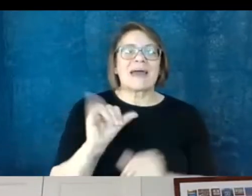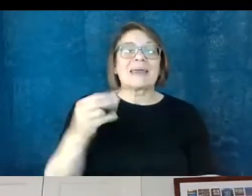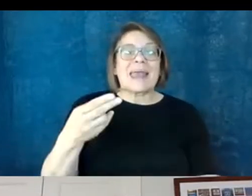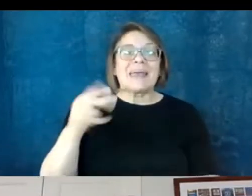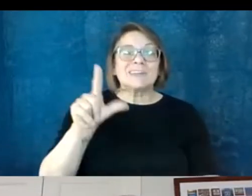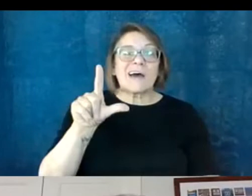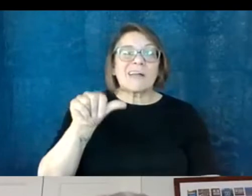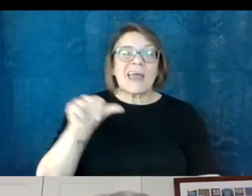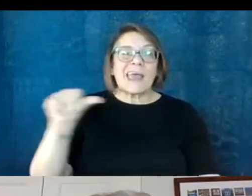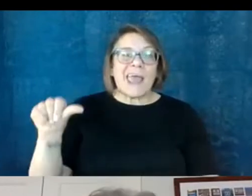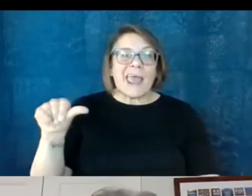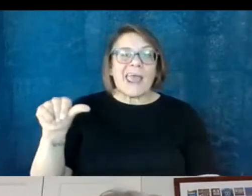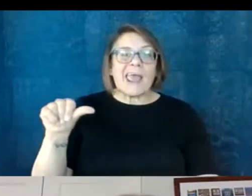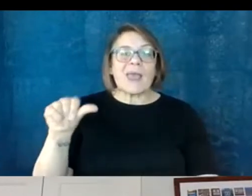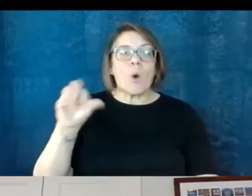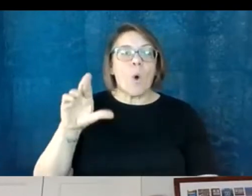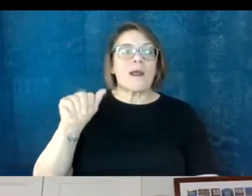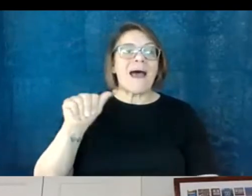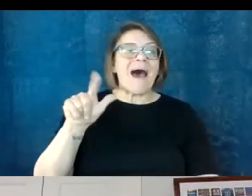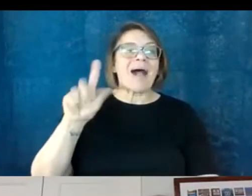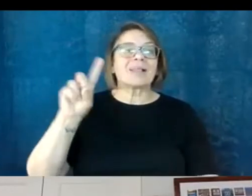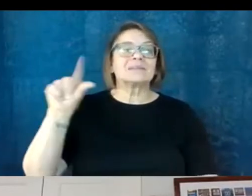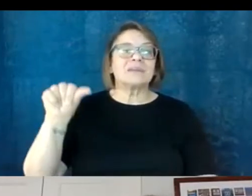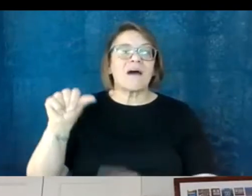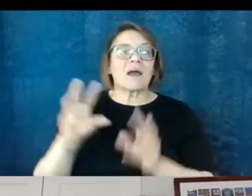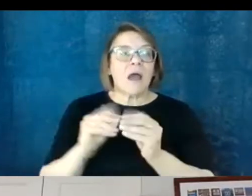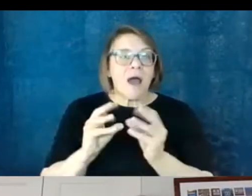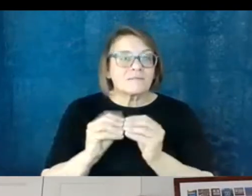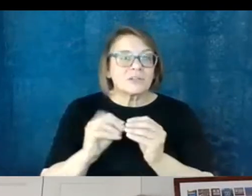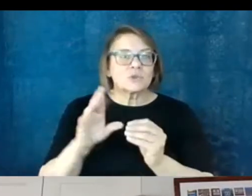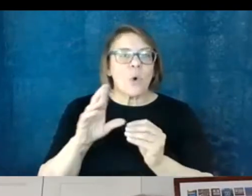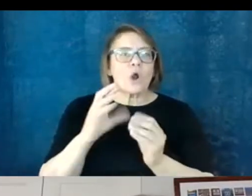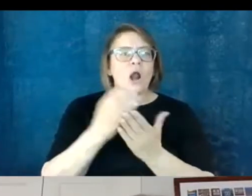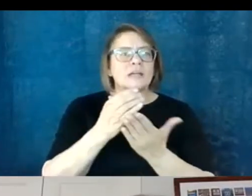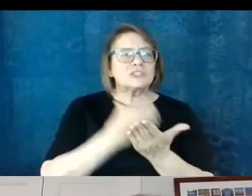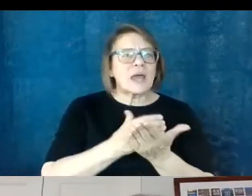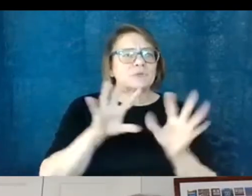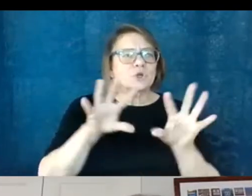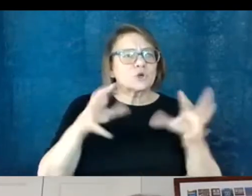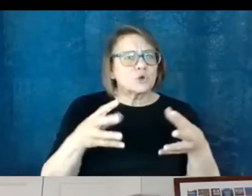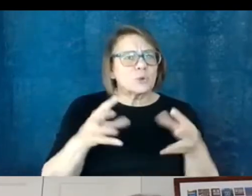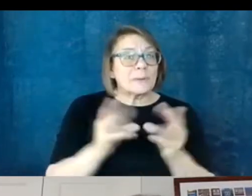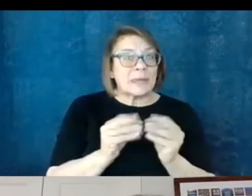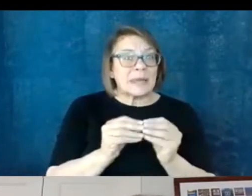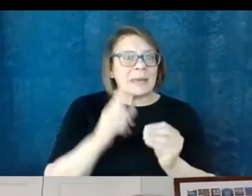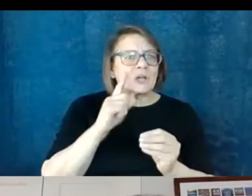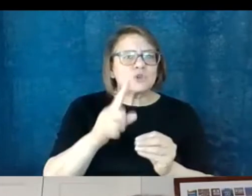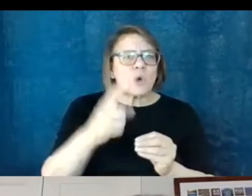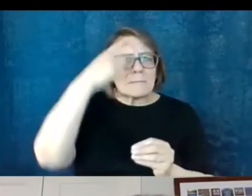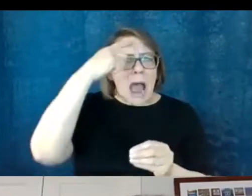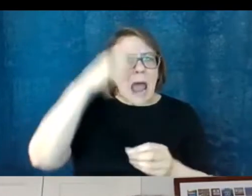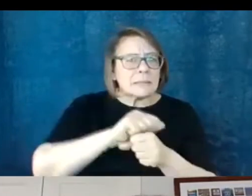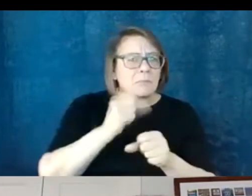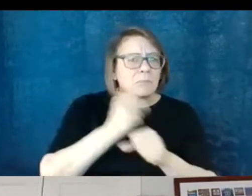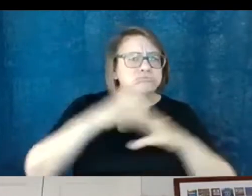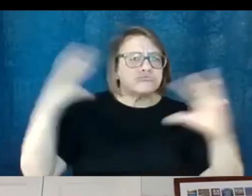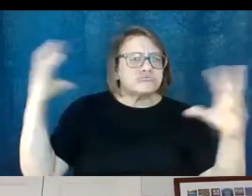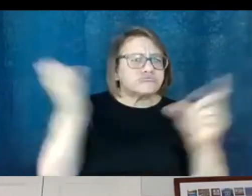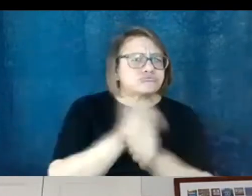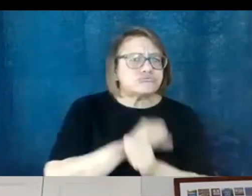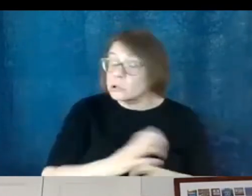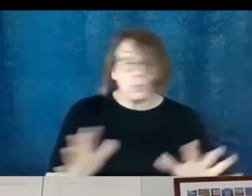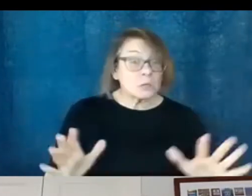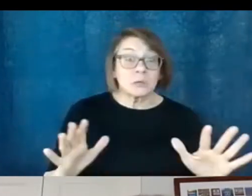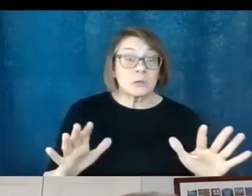conference or ALDA or a chapter group meeting or something like that, because it will blow your mind. You will learn, I